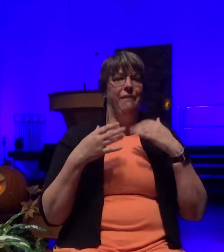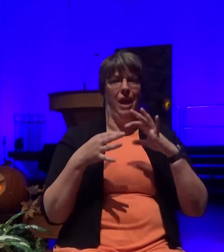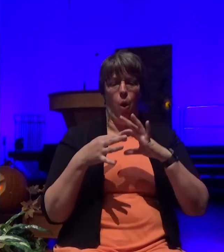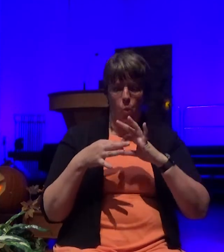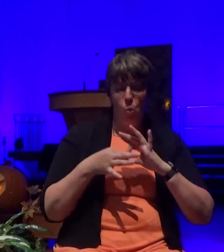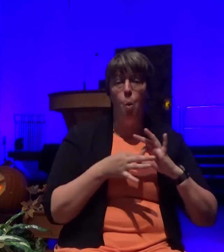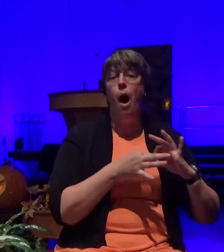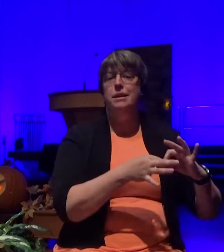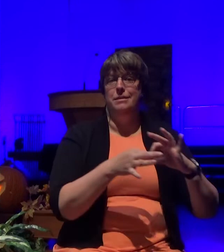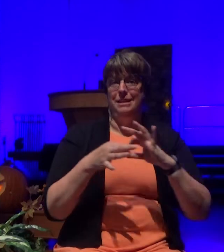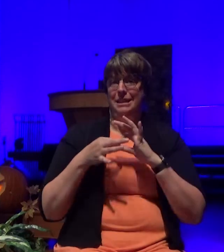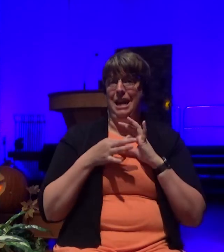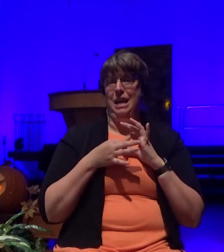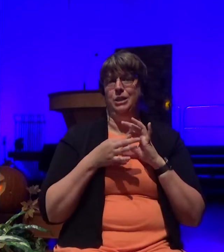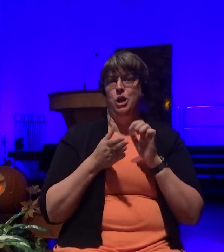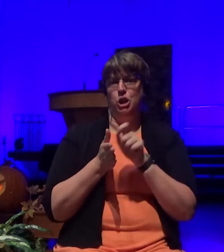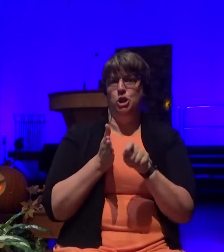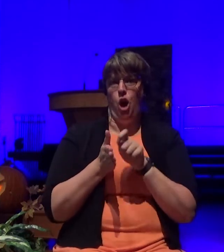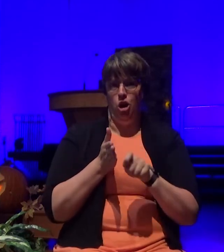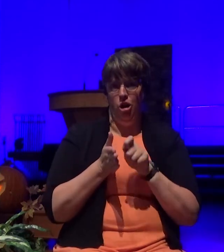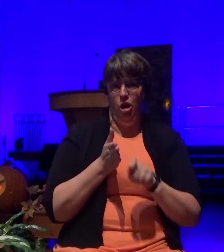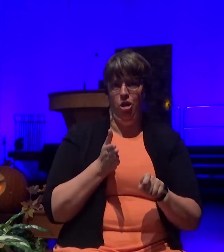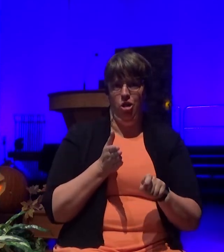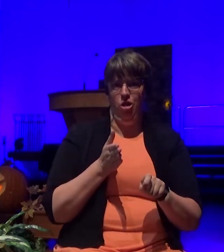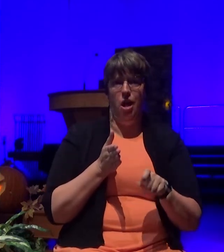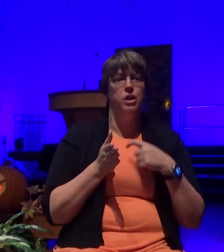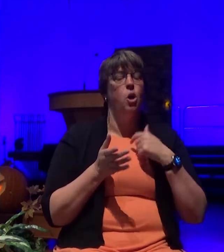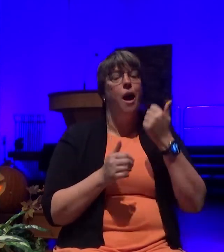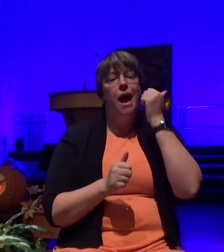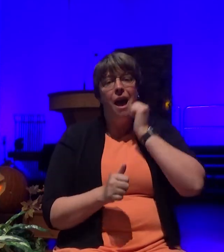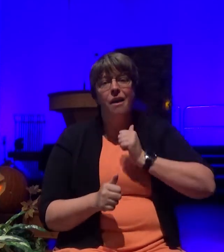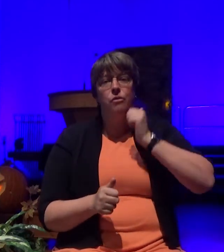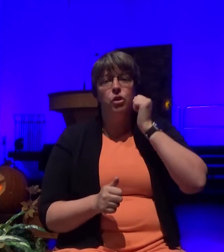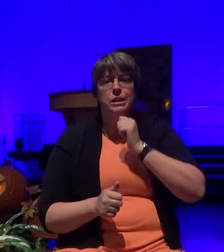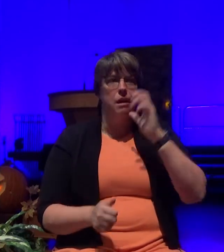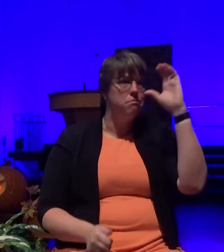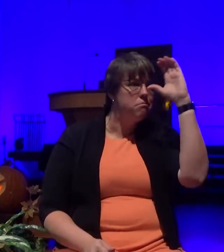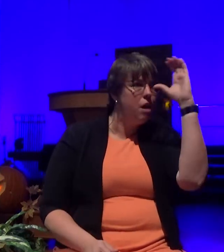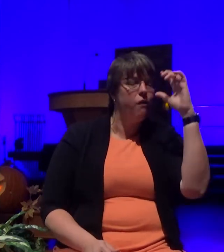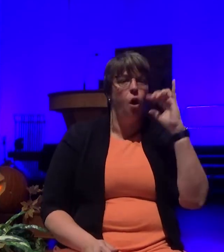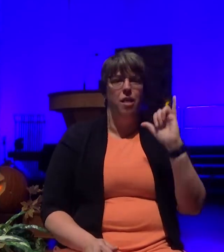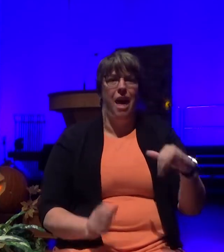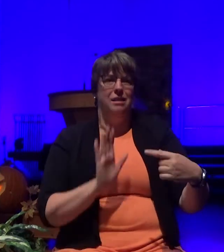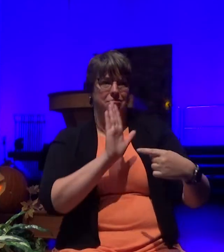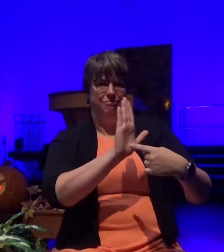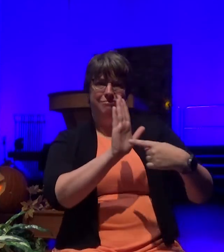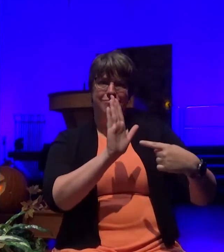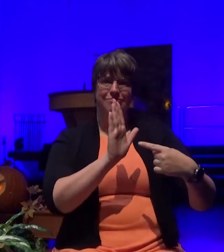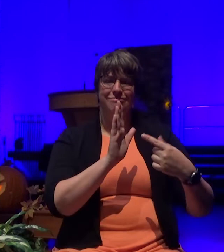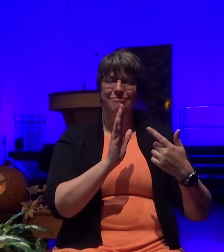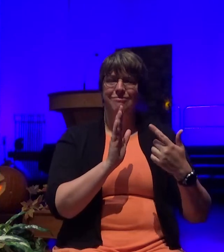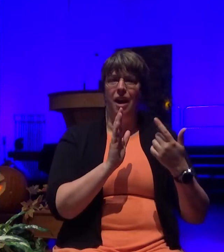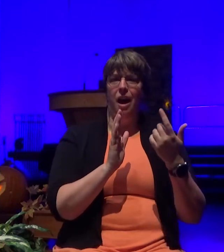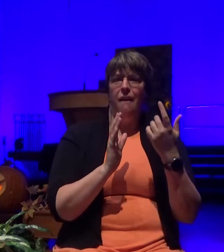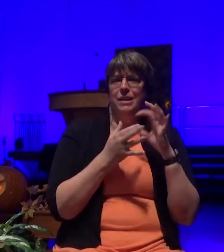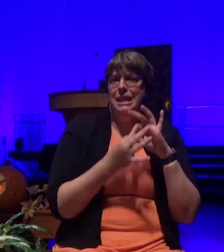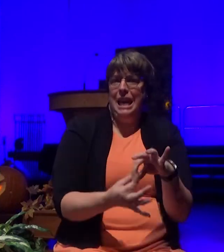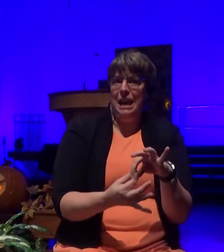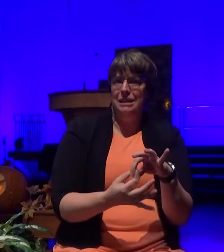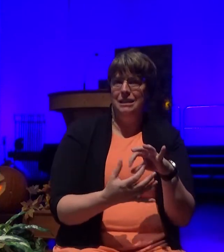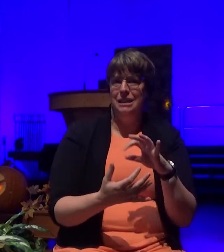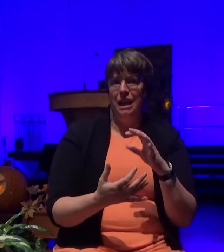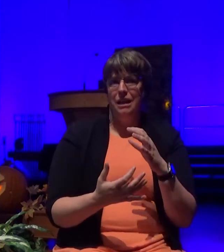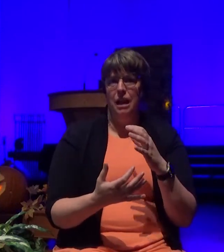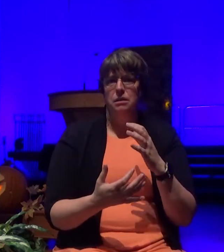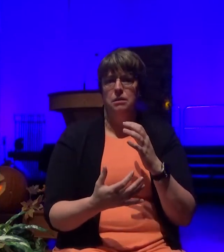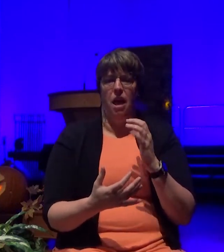day looking for signs of our connectedness and our oneness. It's who we are. It's our essence. It's what unites